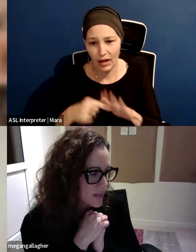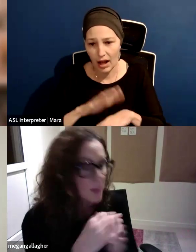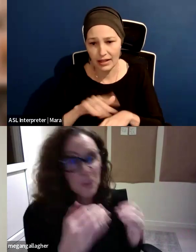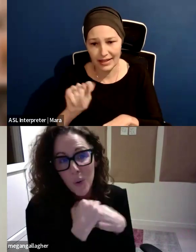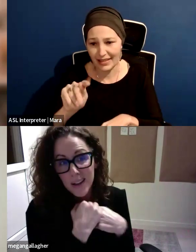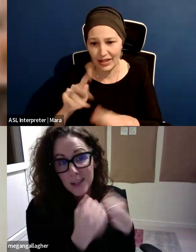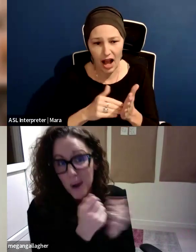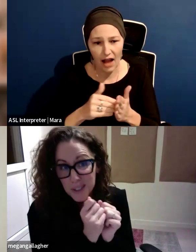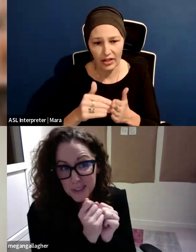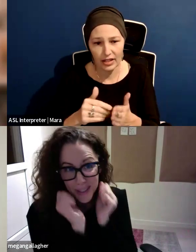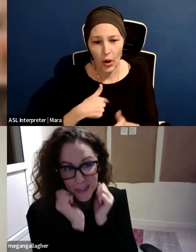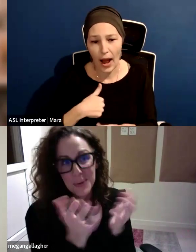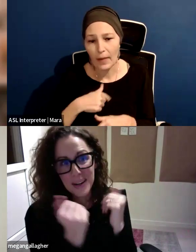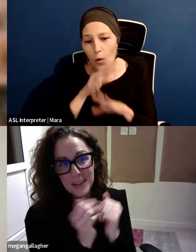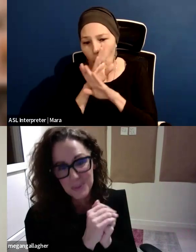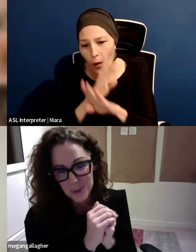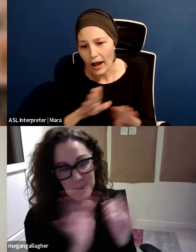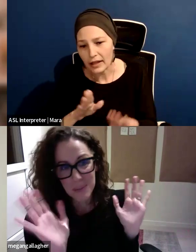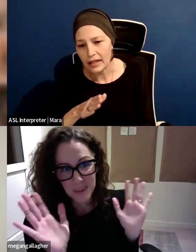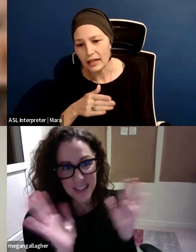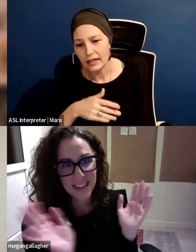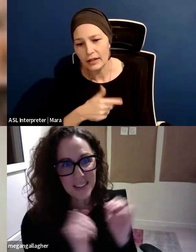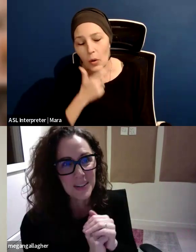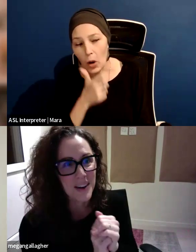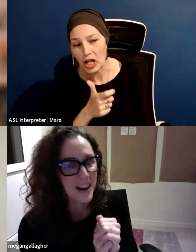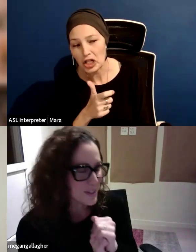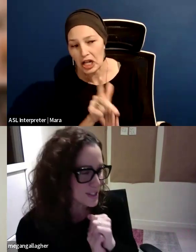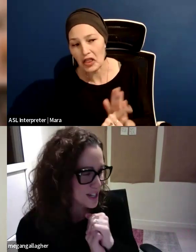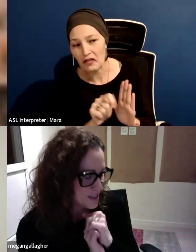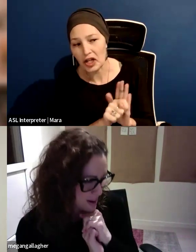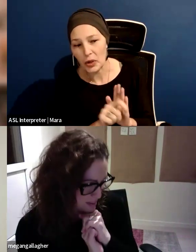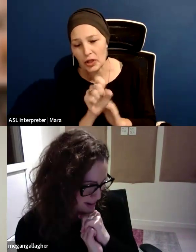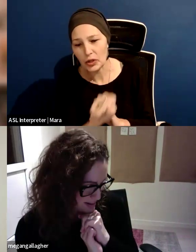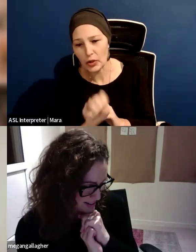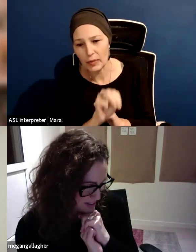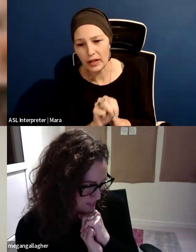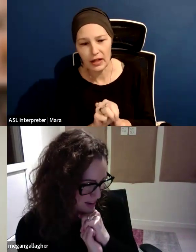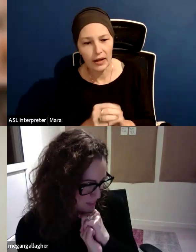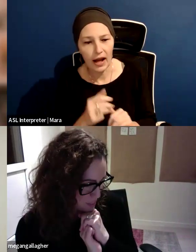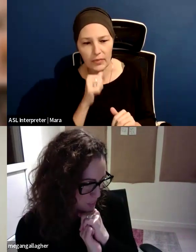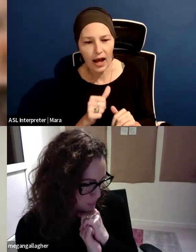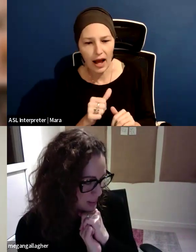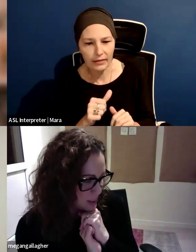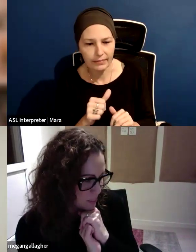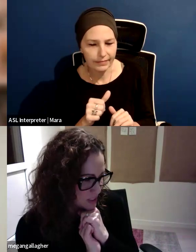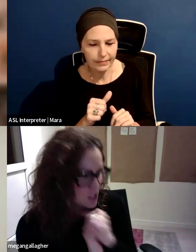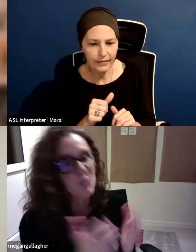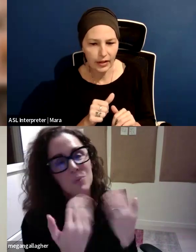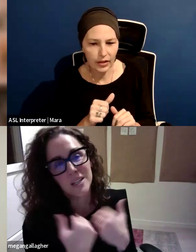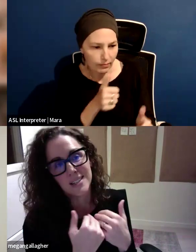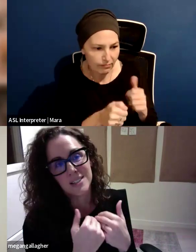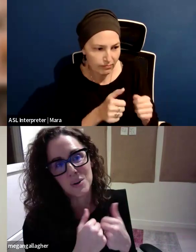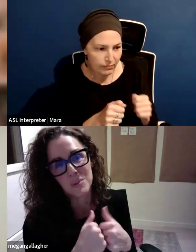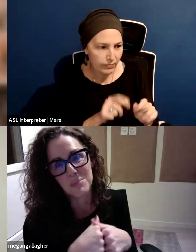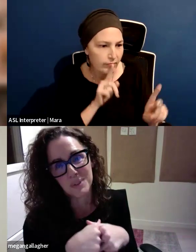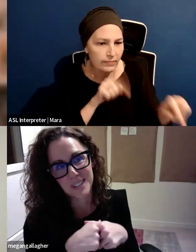been, I'm just quietly watching the videos and quietly absorbing them. I don't, interact or exchange. I'm not that bold, but to just